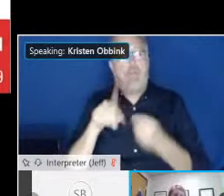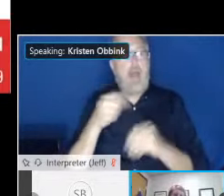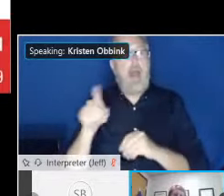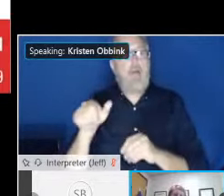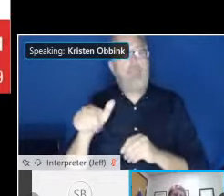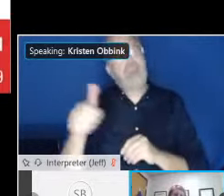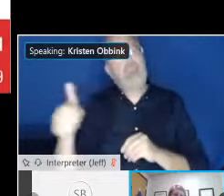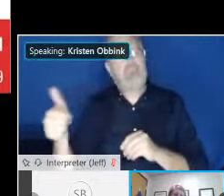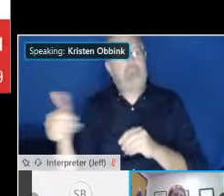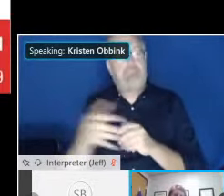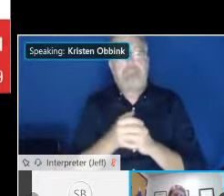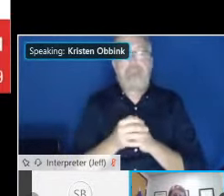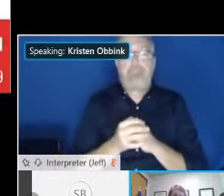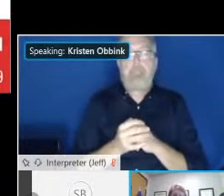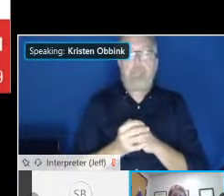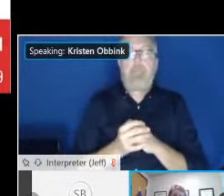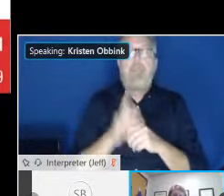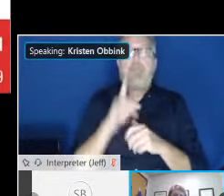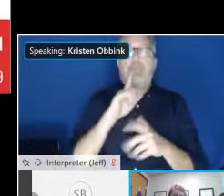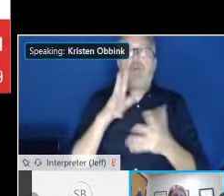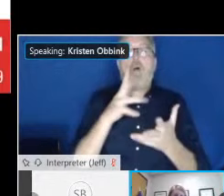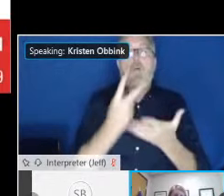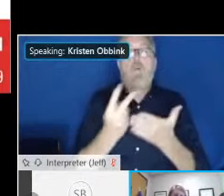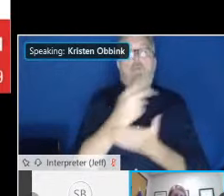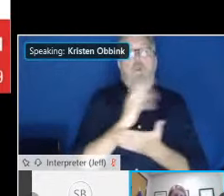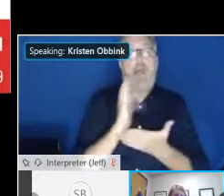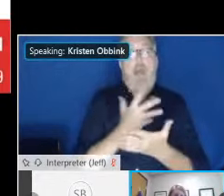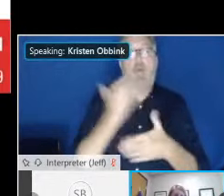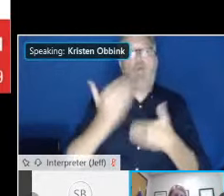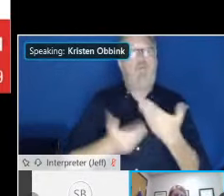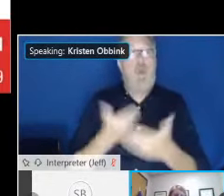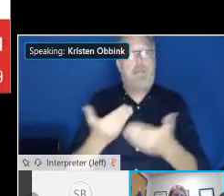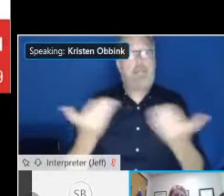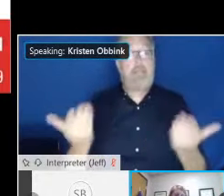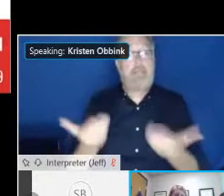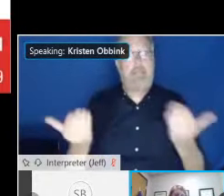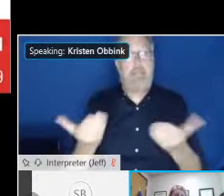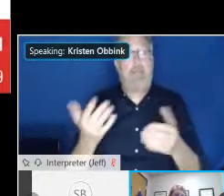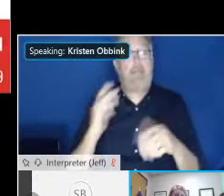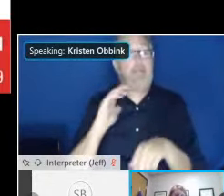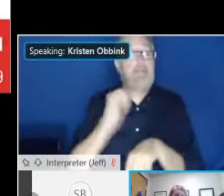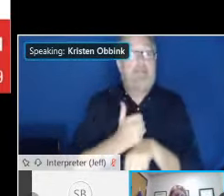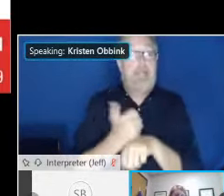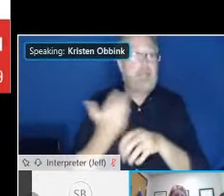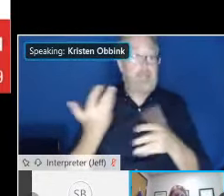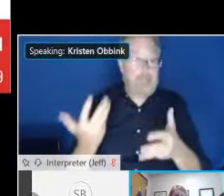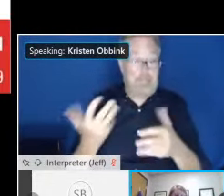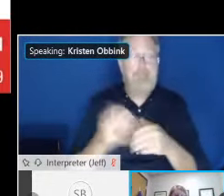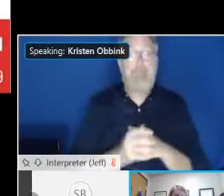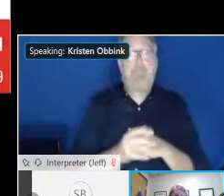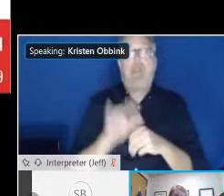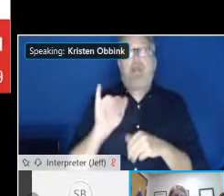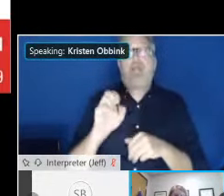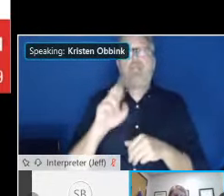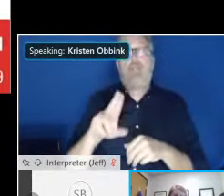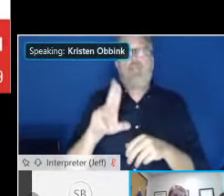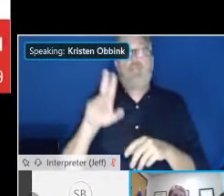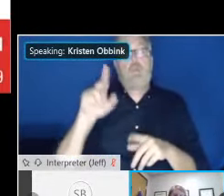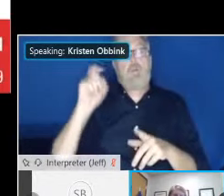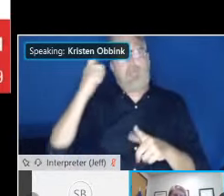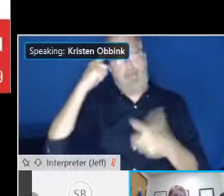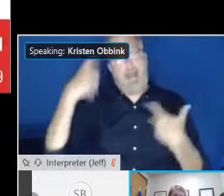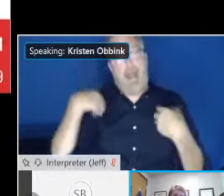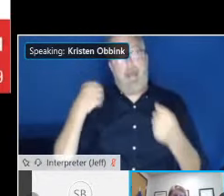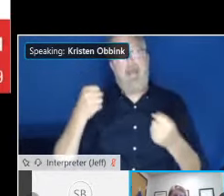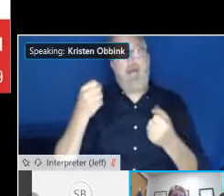to review our case investigation and contact tracing processes that we have in place, the Iowa State Public Health Team is notified